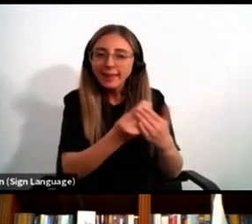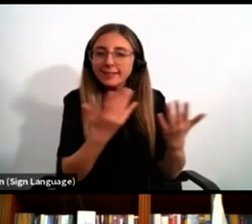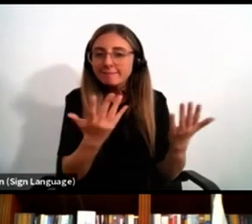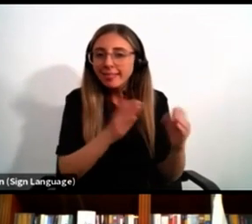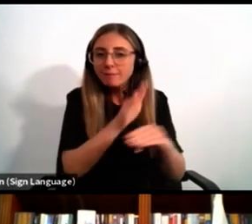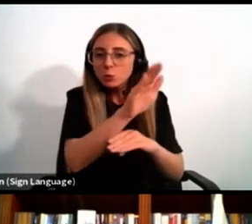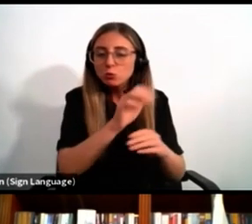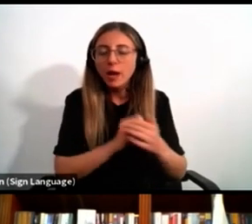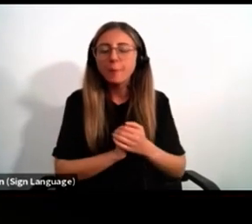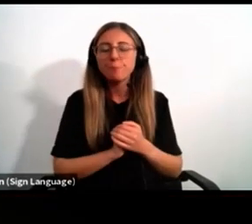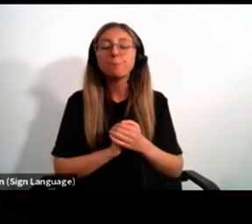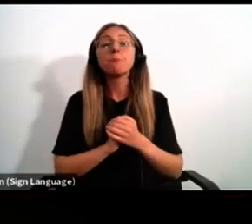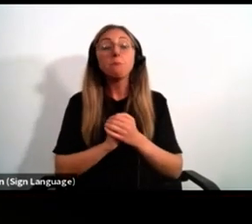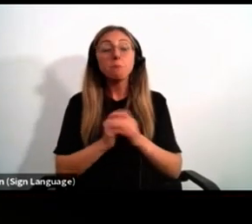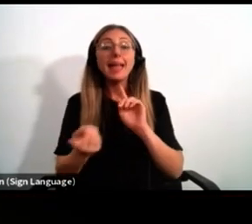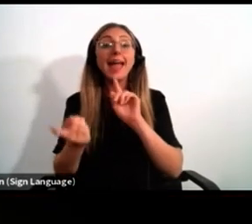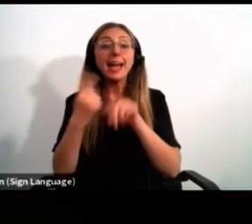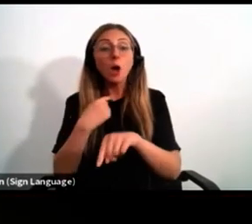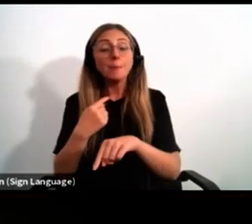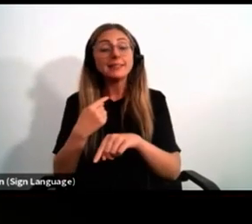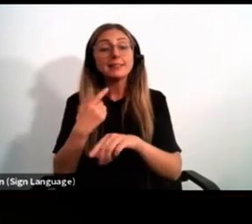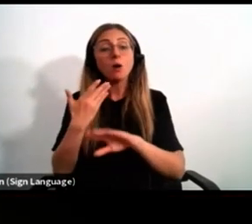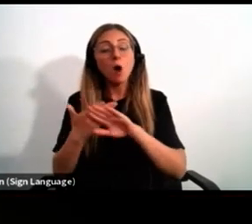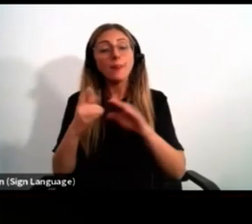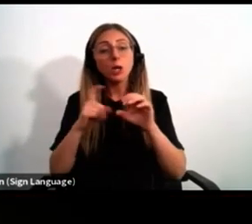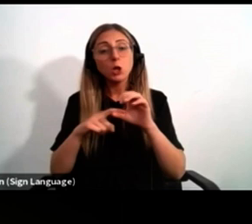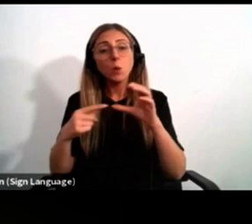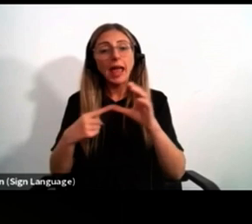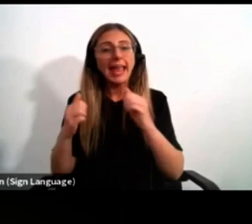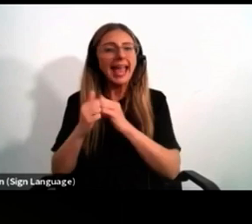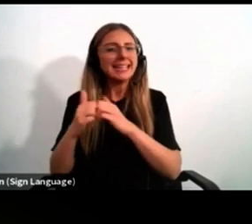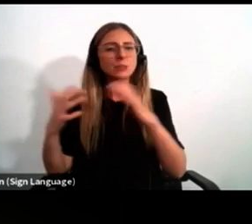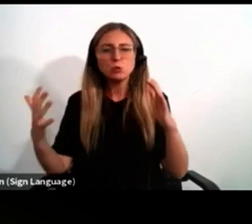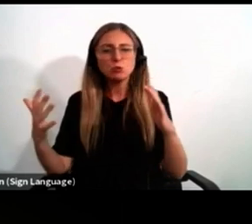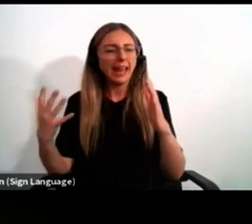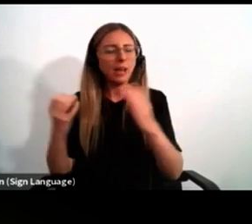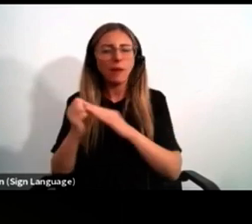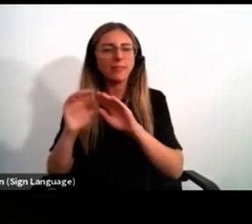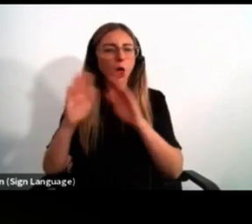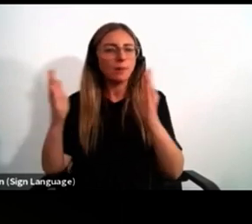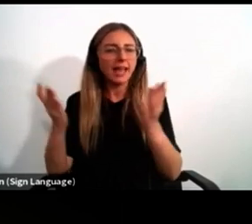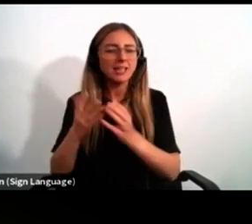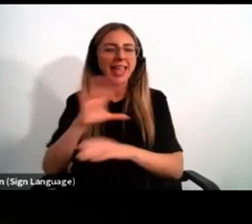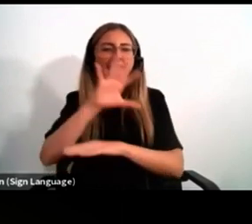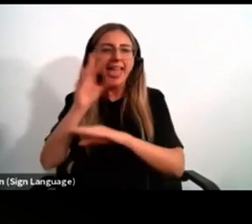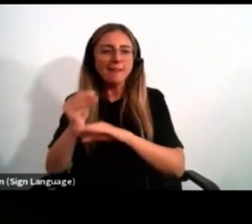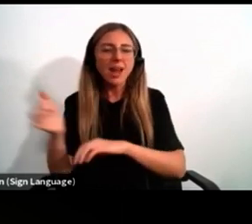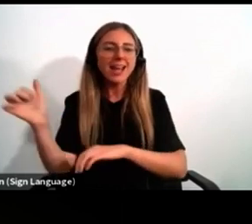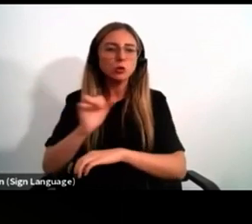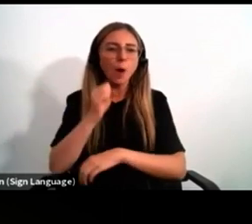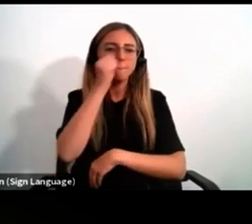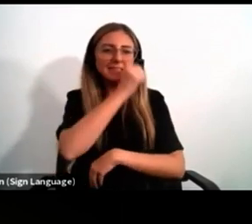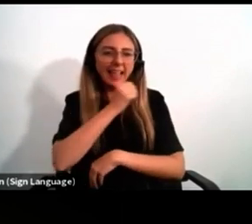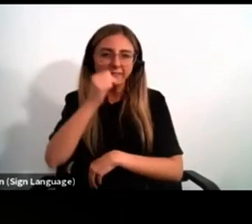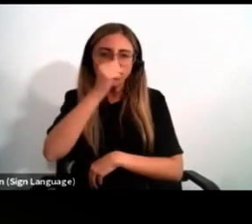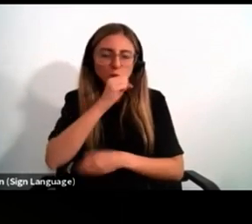of questions. So there's a comment here from Pardon Kwipa. He says, I don't agree with the issue of globalization. Africa should be selfish and protect its